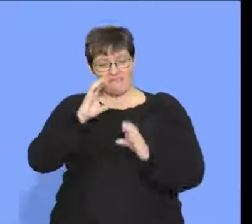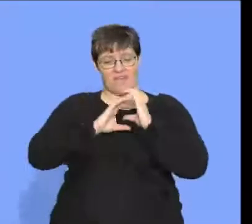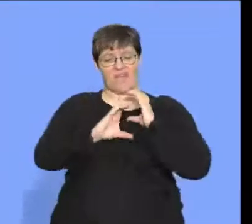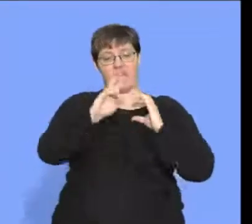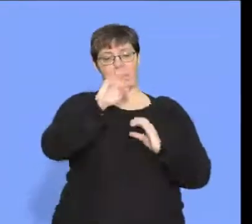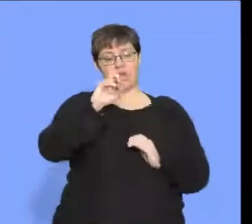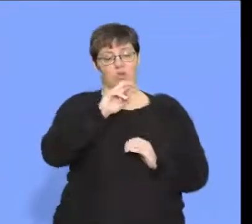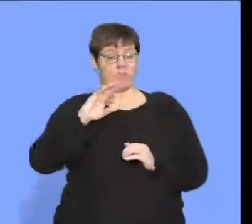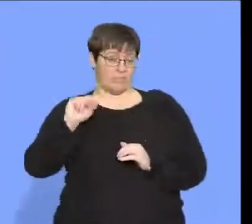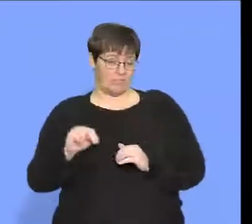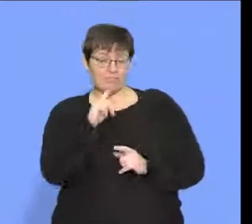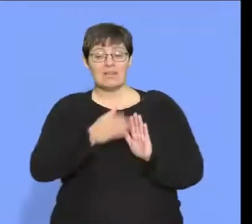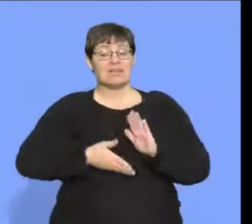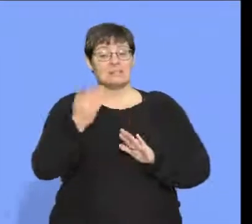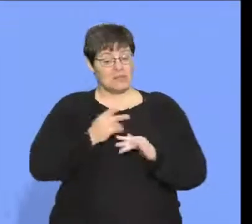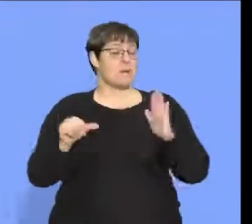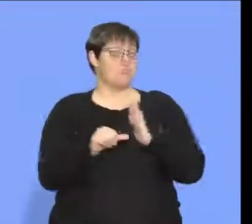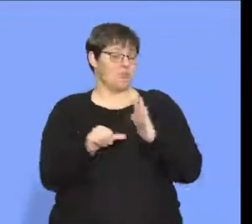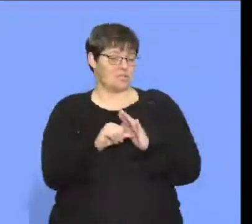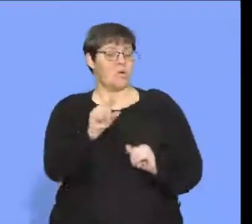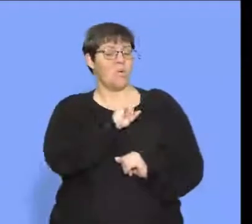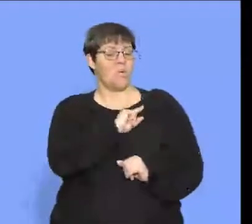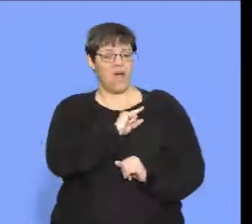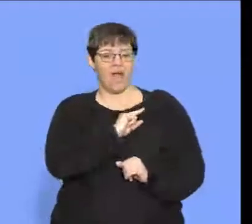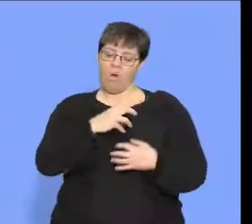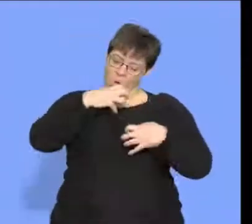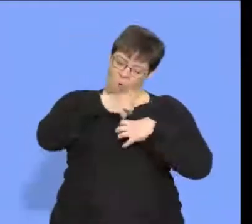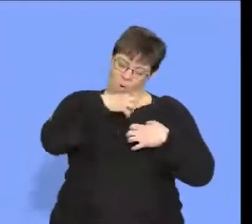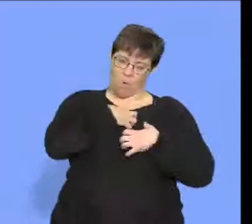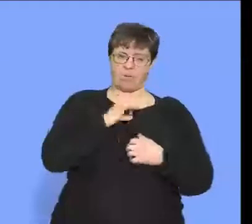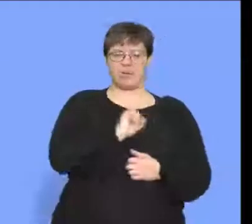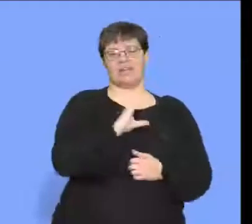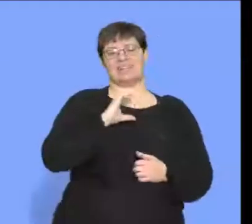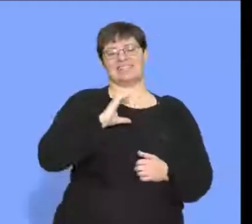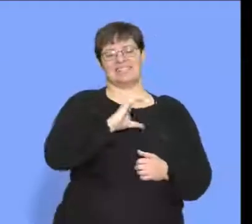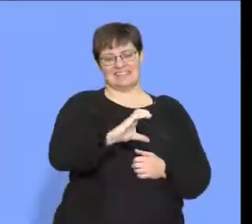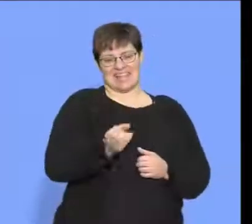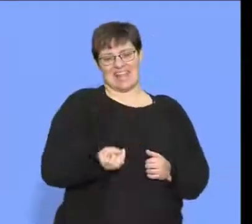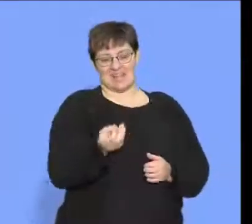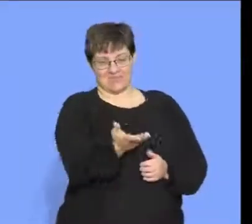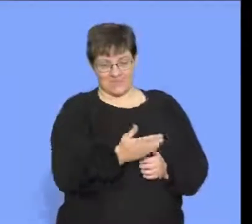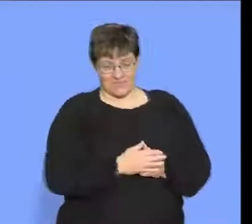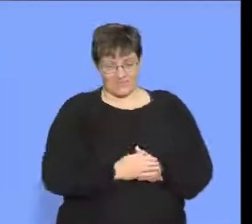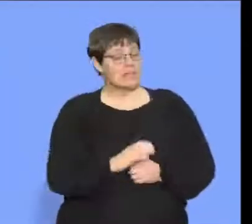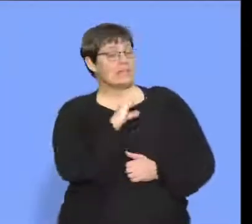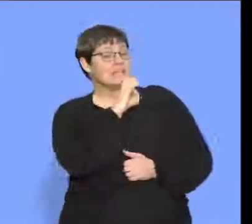speed. This speed is quite important, and so it receives its own symbol,